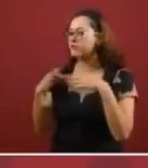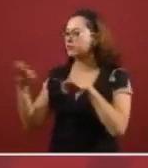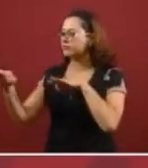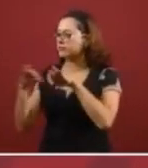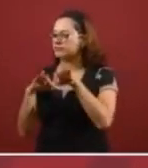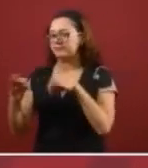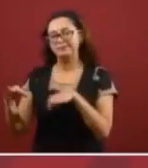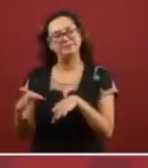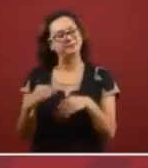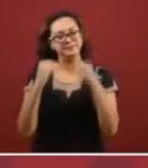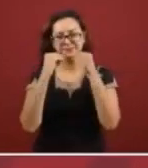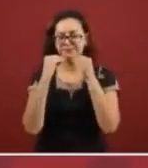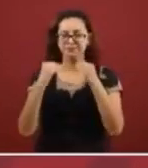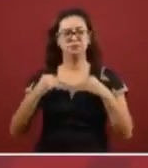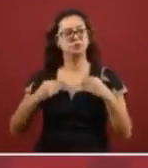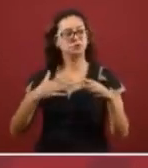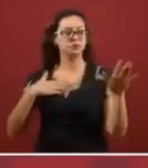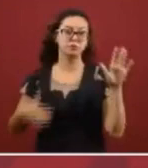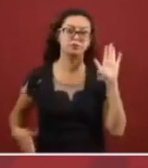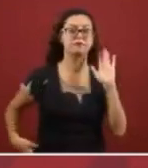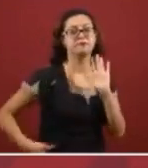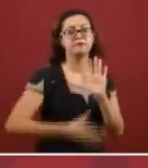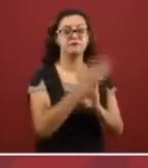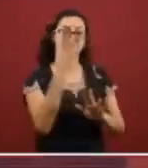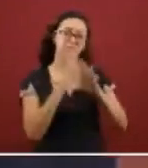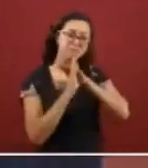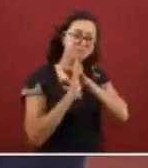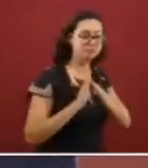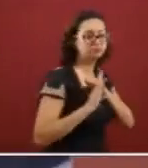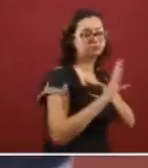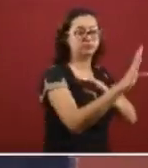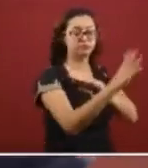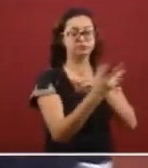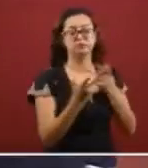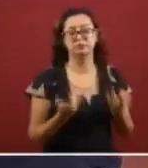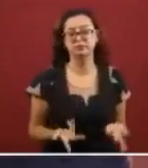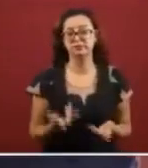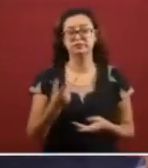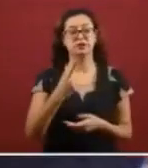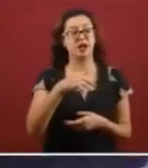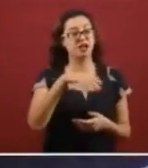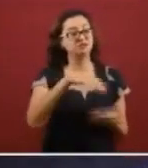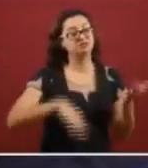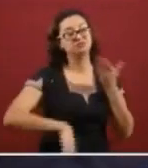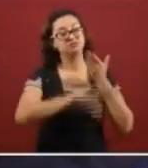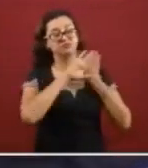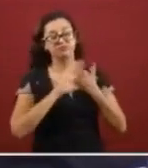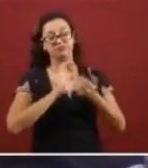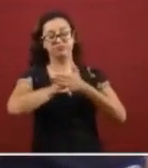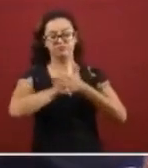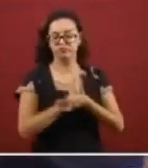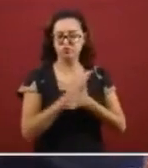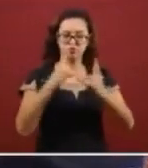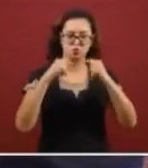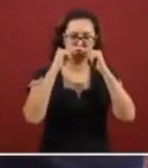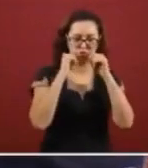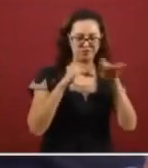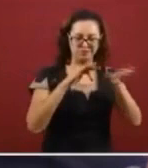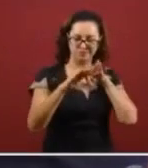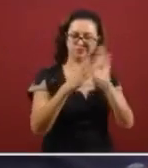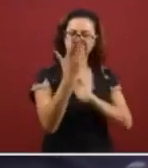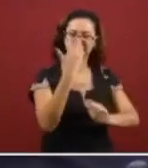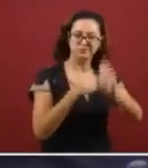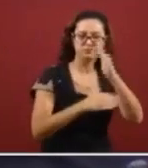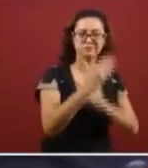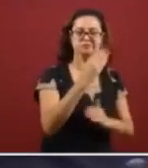everything, discrimination, bad treatment. They go and get ahead, and now they are helping